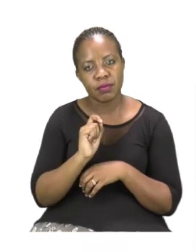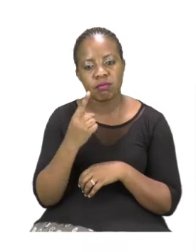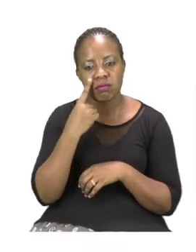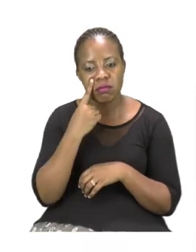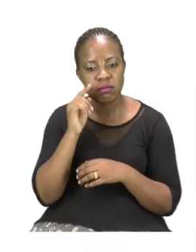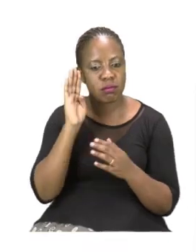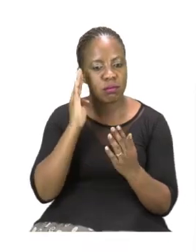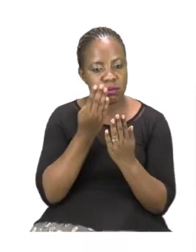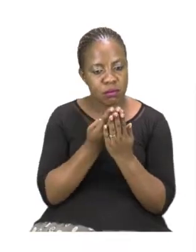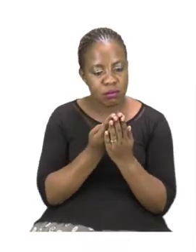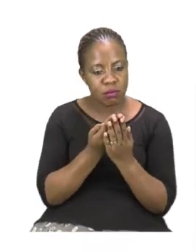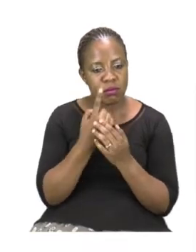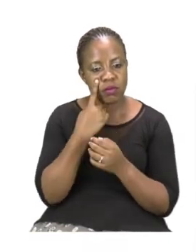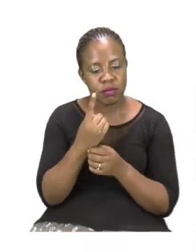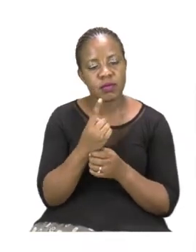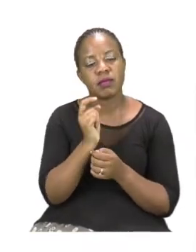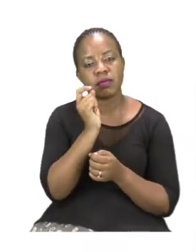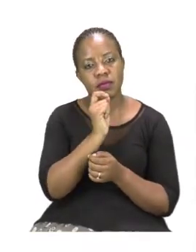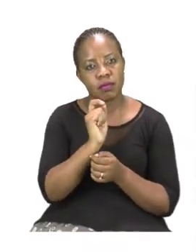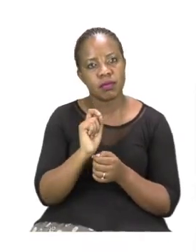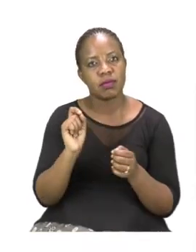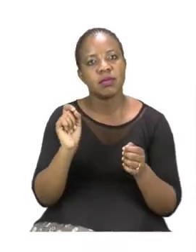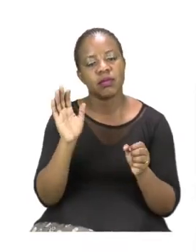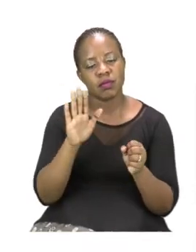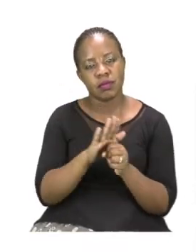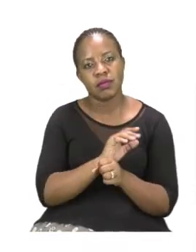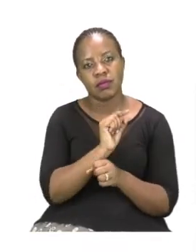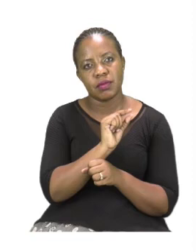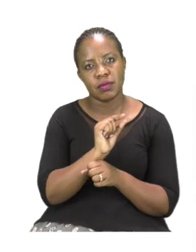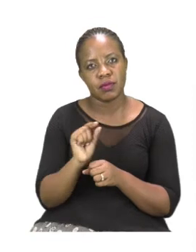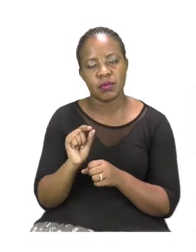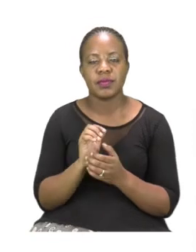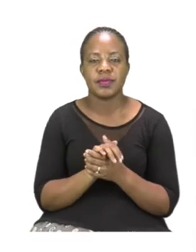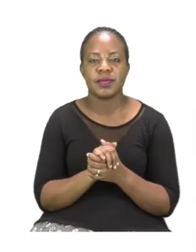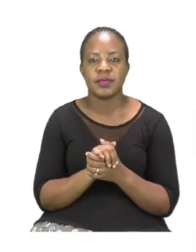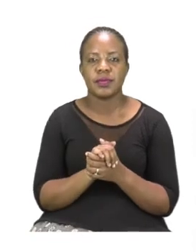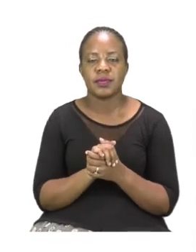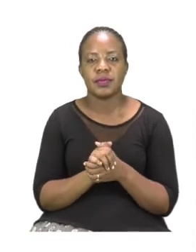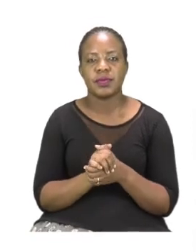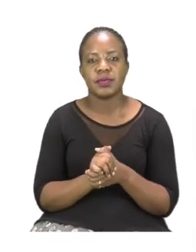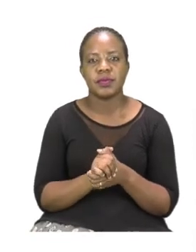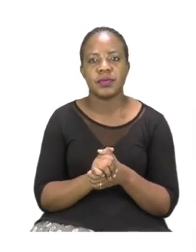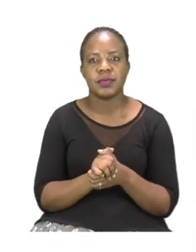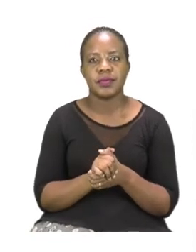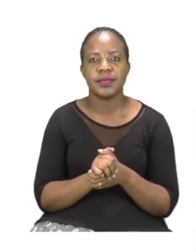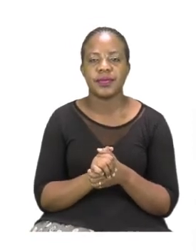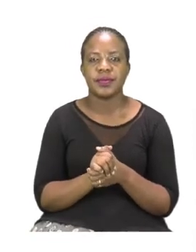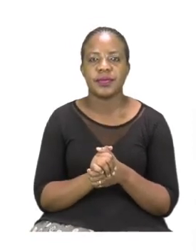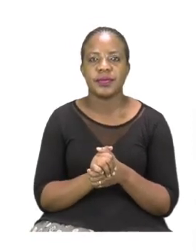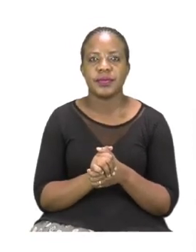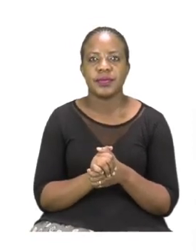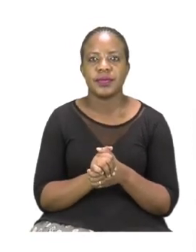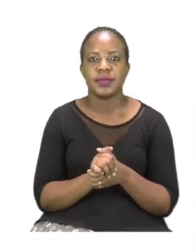difference between e and I. You can practice these words at home. That